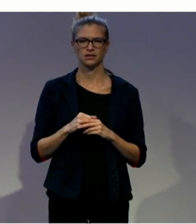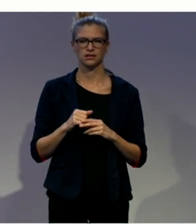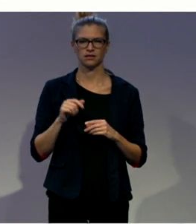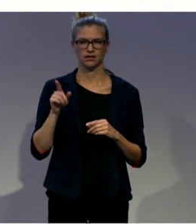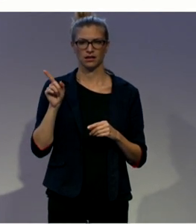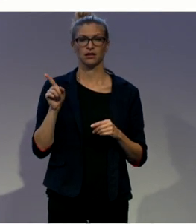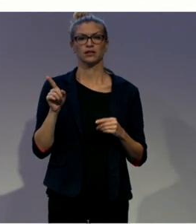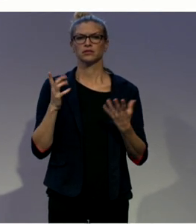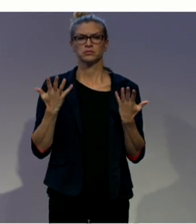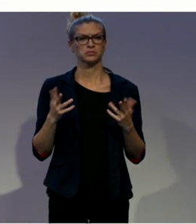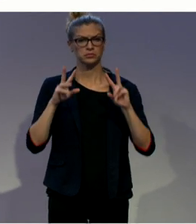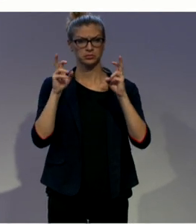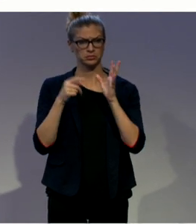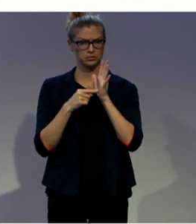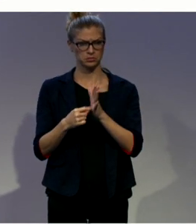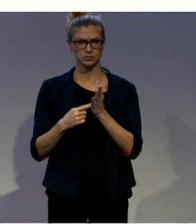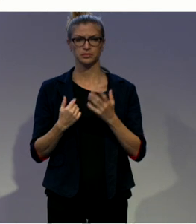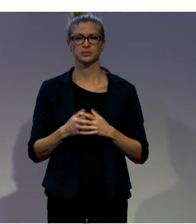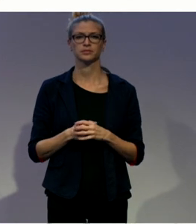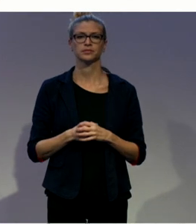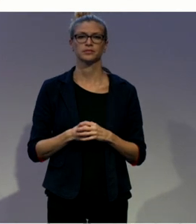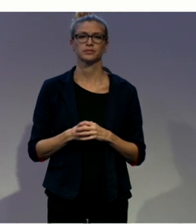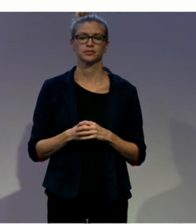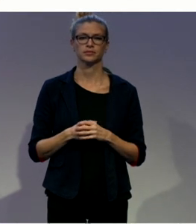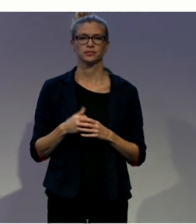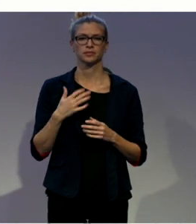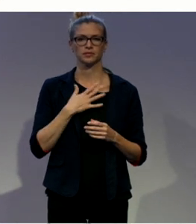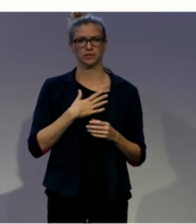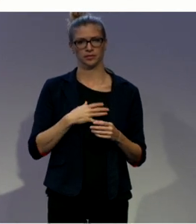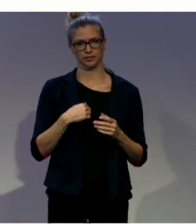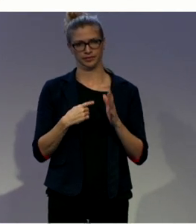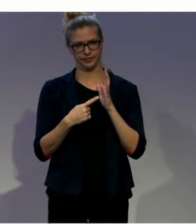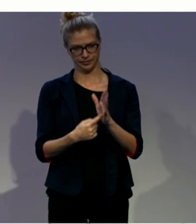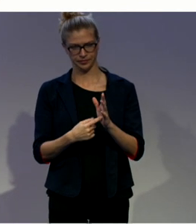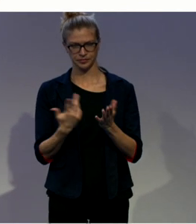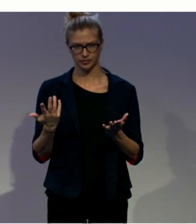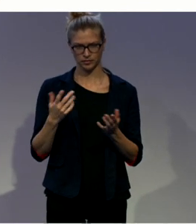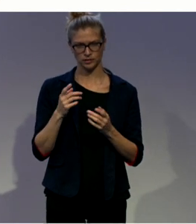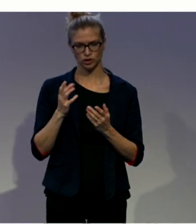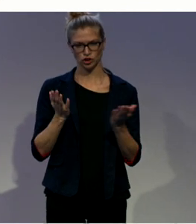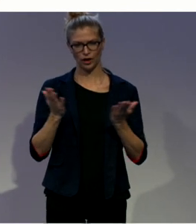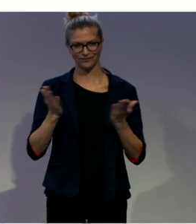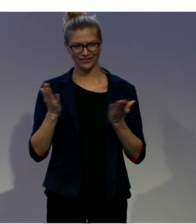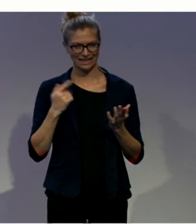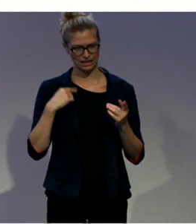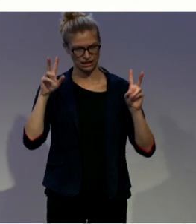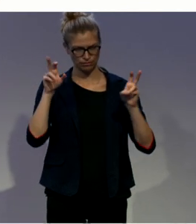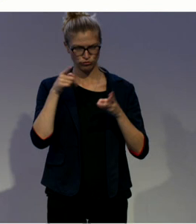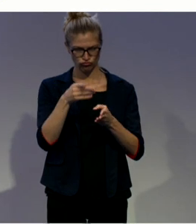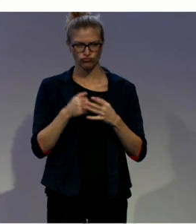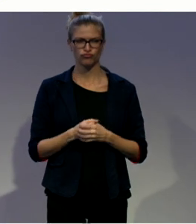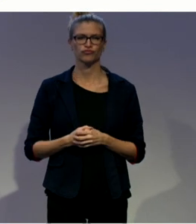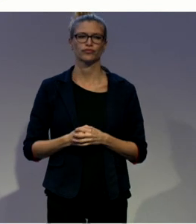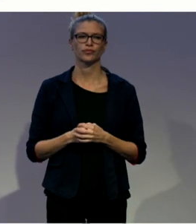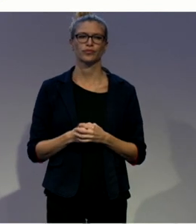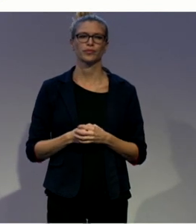program, their services, personal assistant services they will mention that they give to people